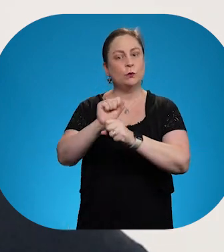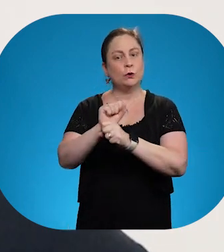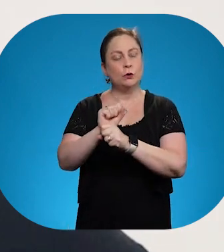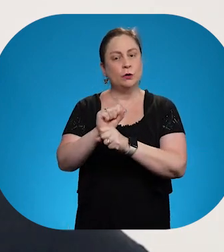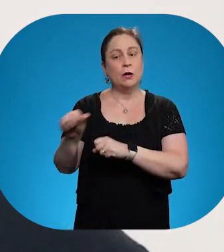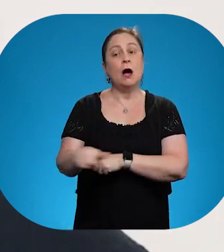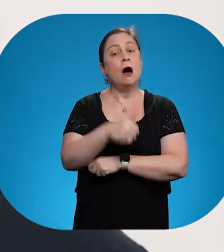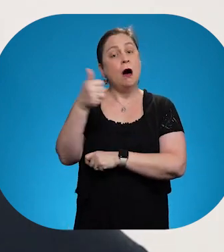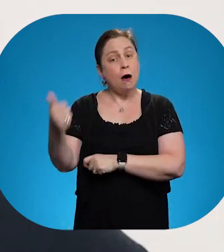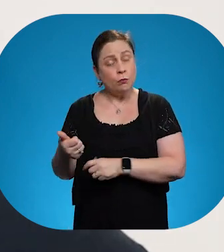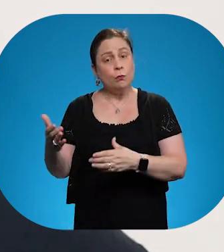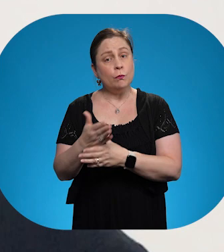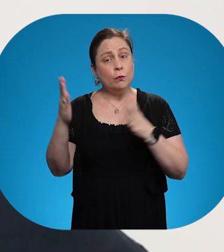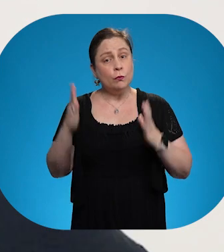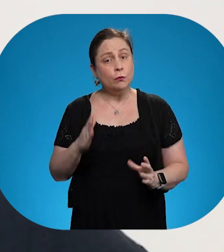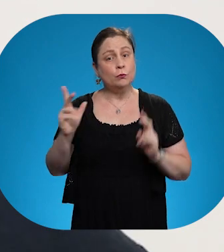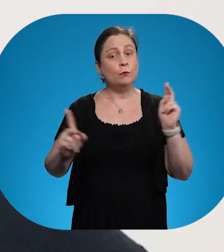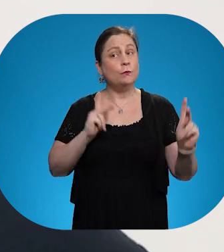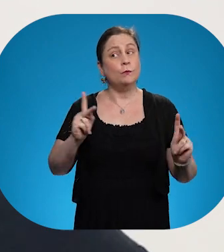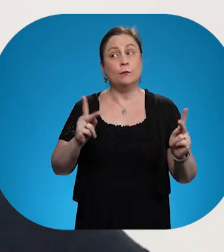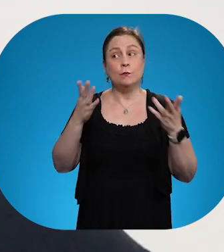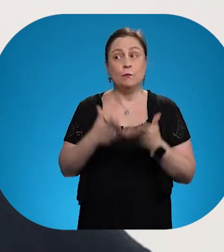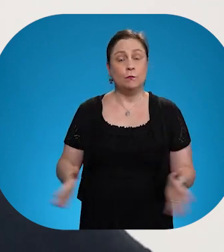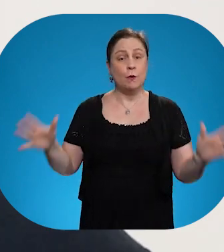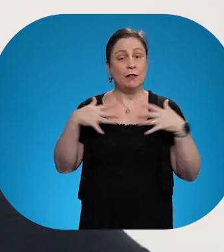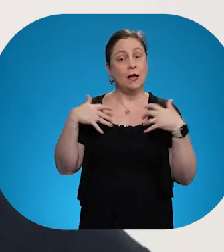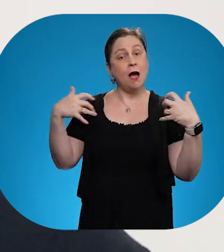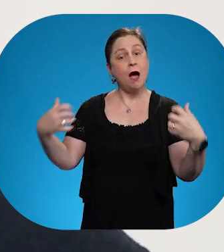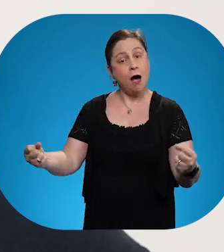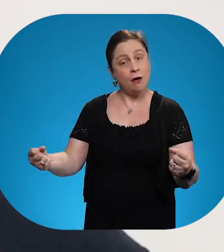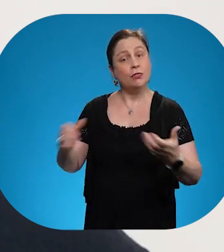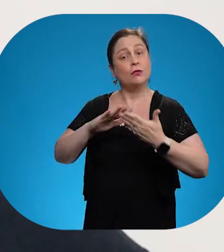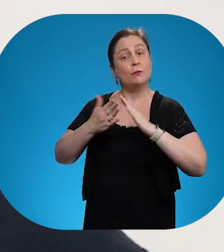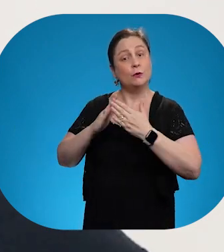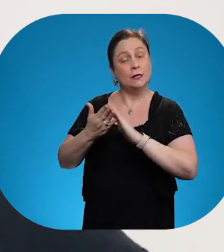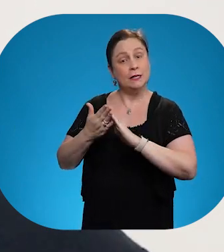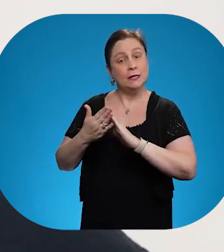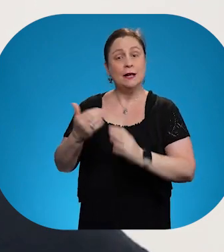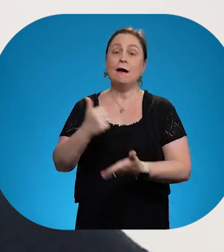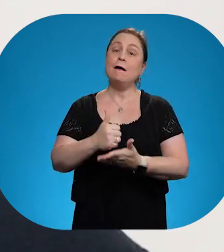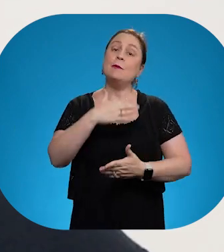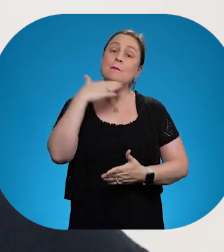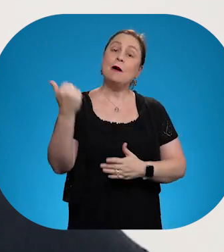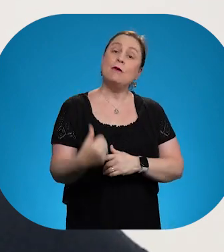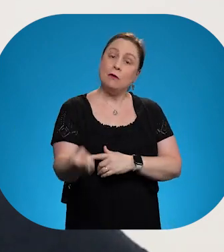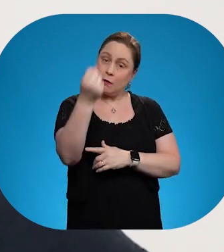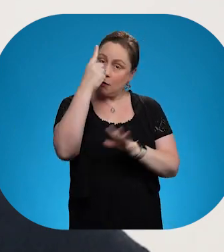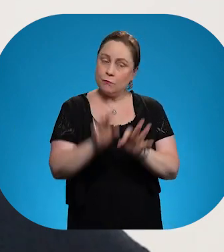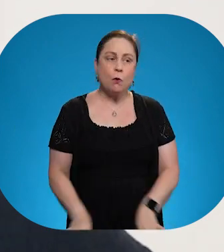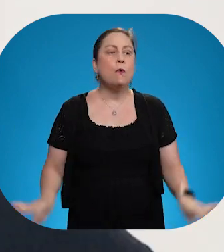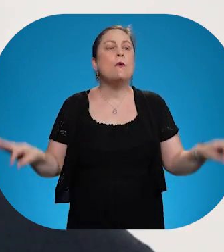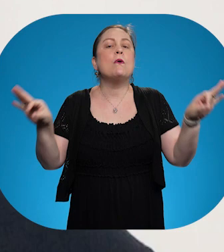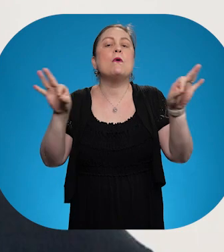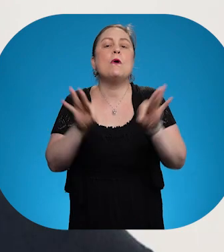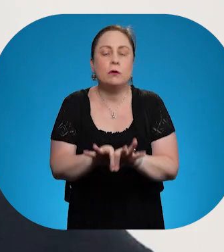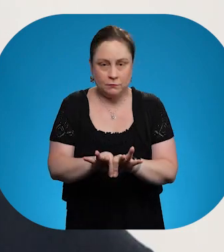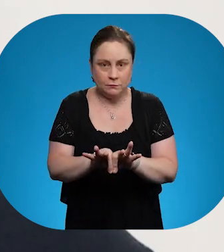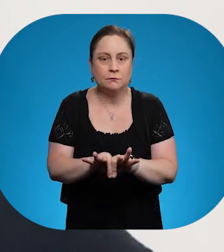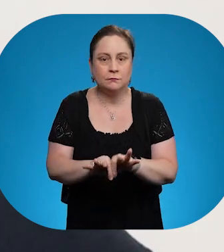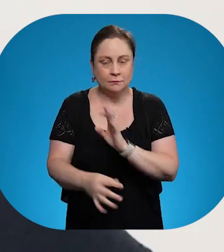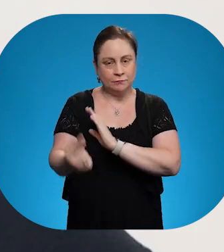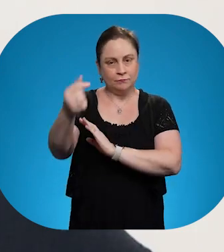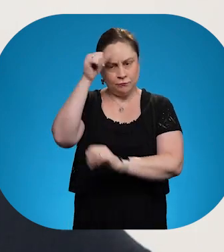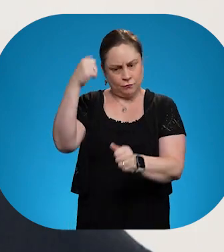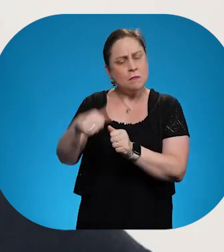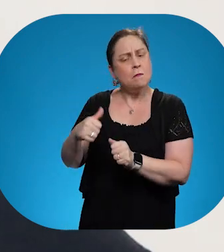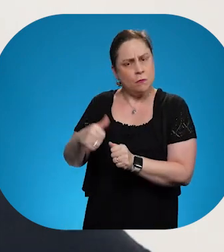with other allies and folks from the public health community who will help us better understand the importance of being